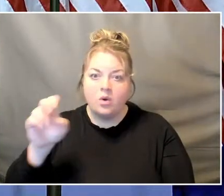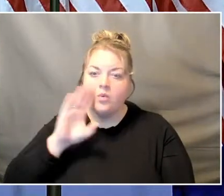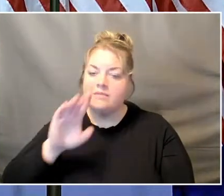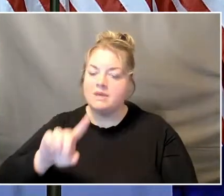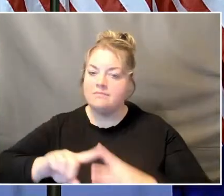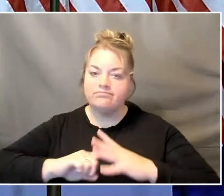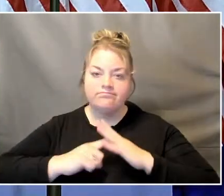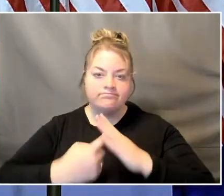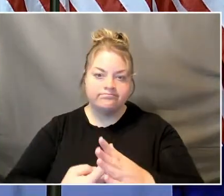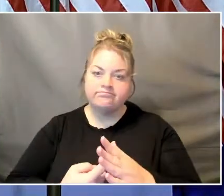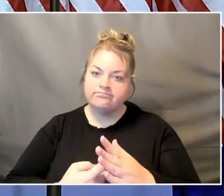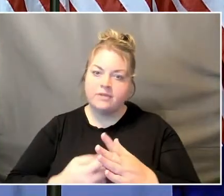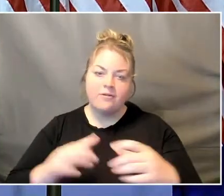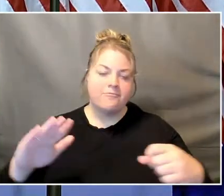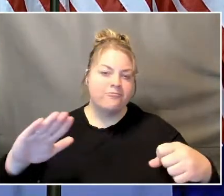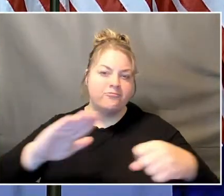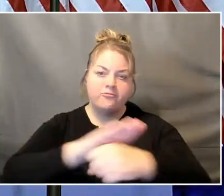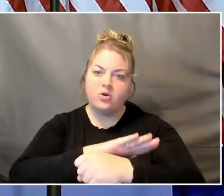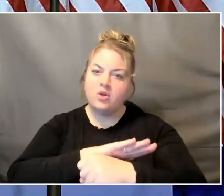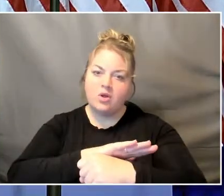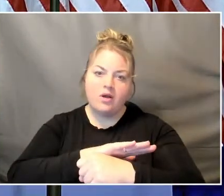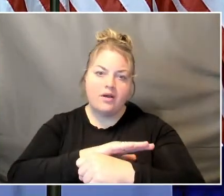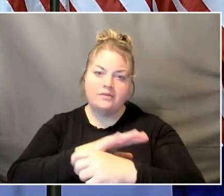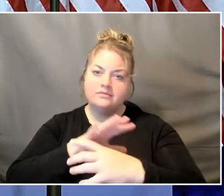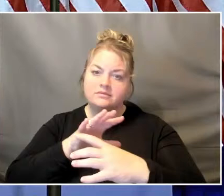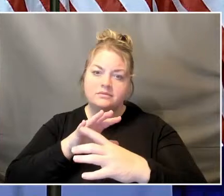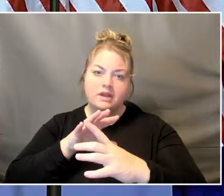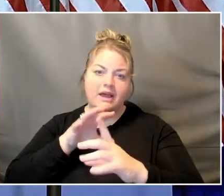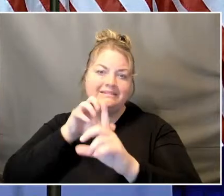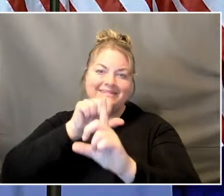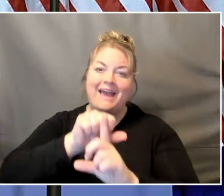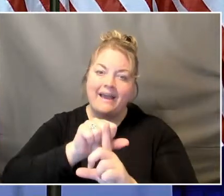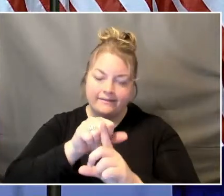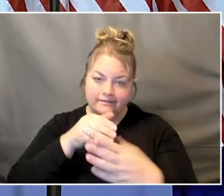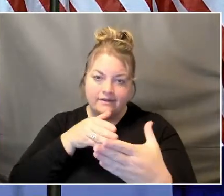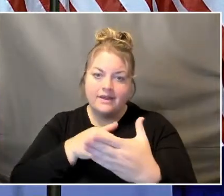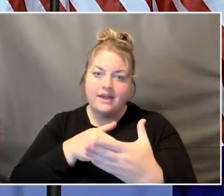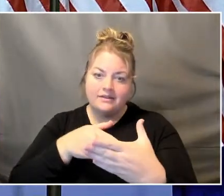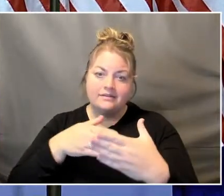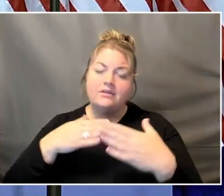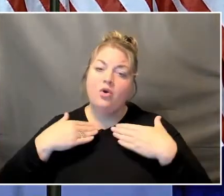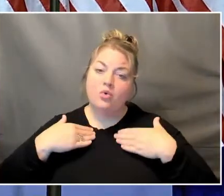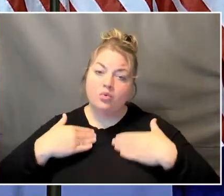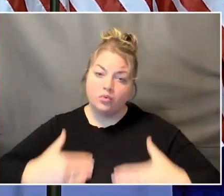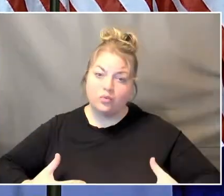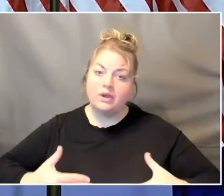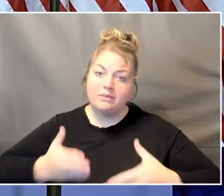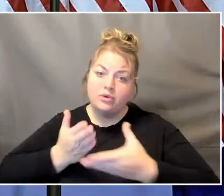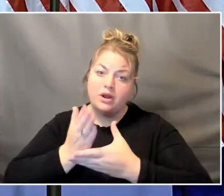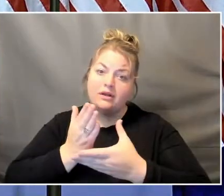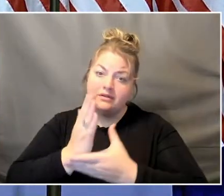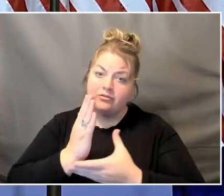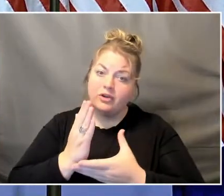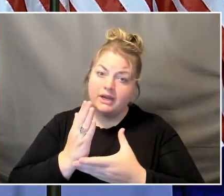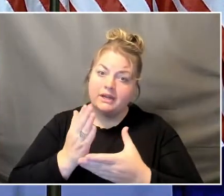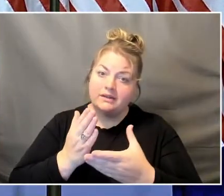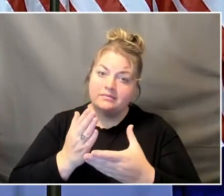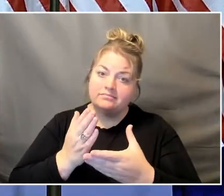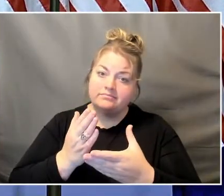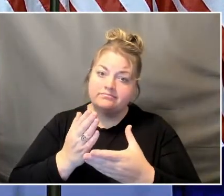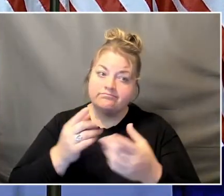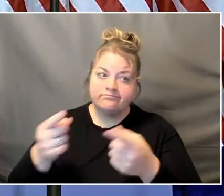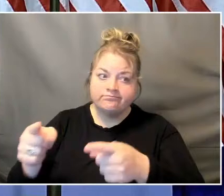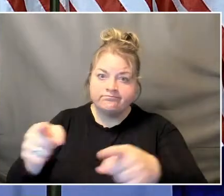assault, state by state, on reproductive freedom. And that is exactly what happened. Over